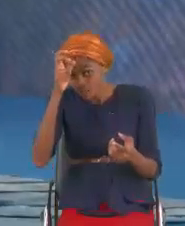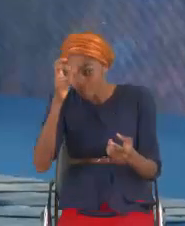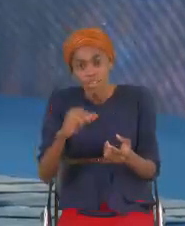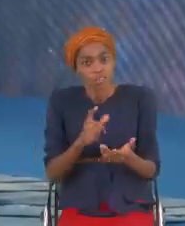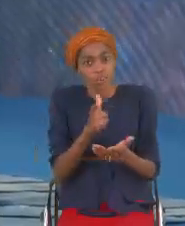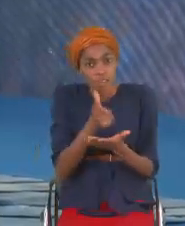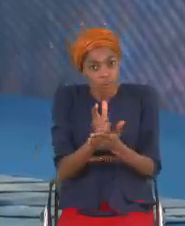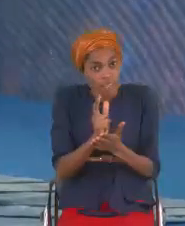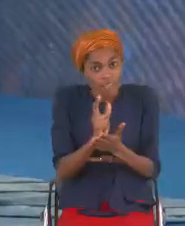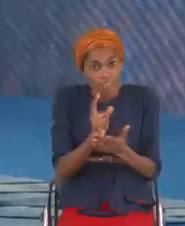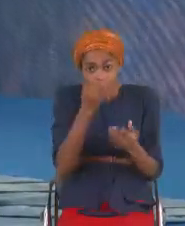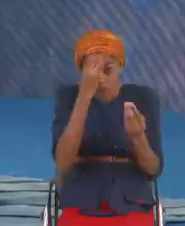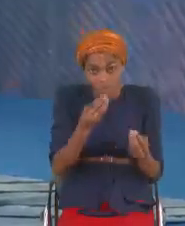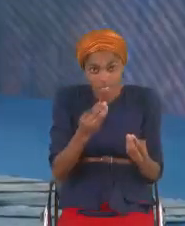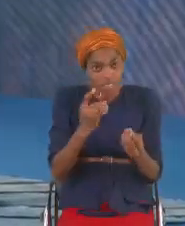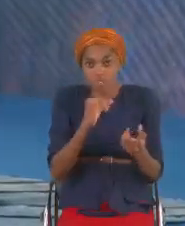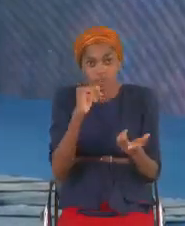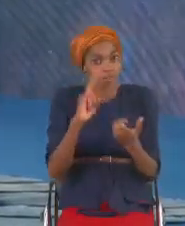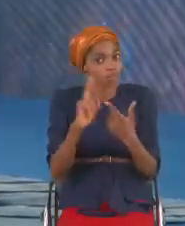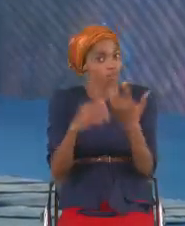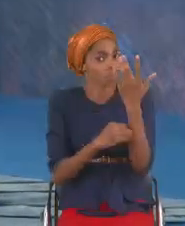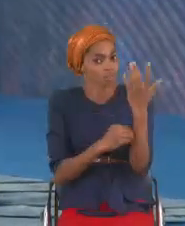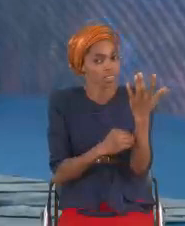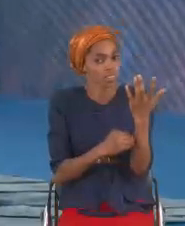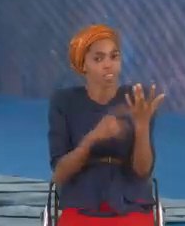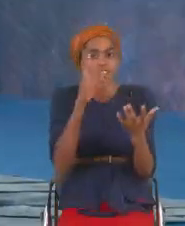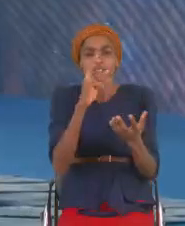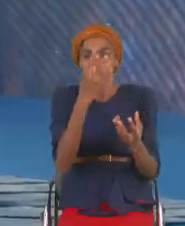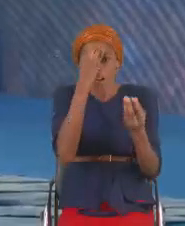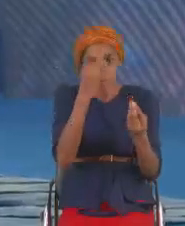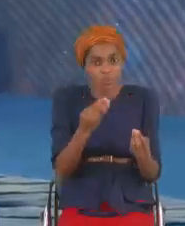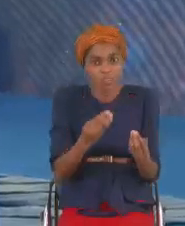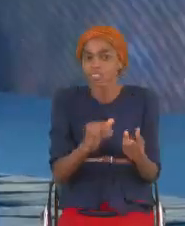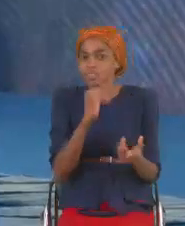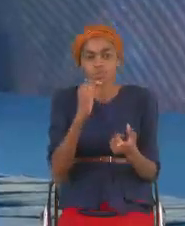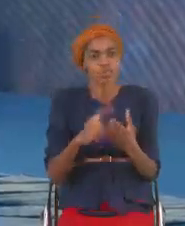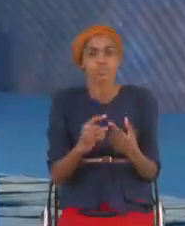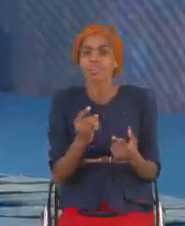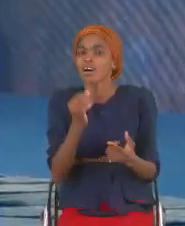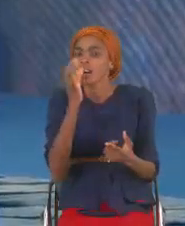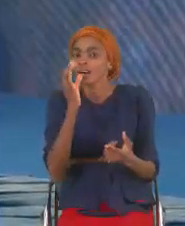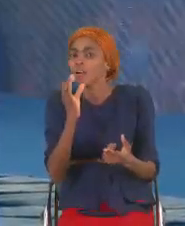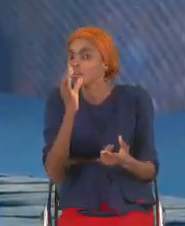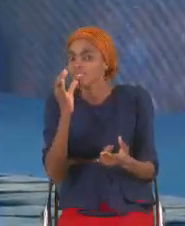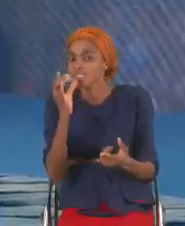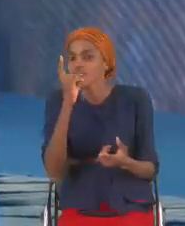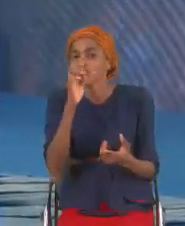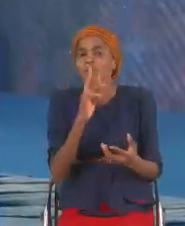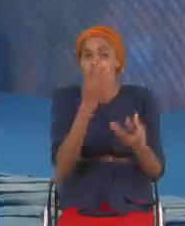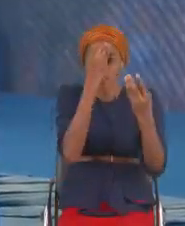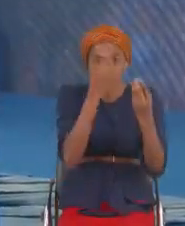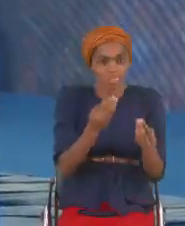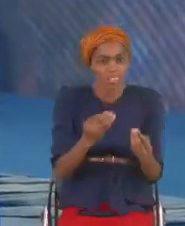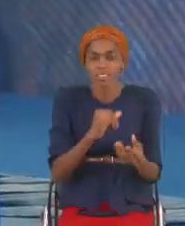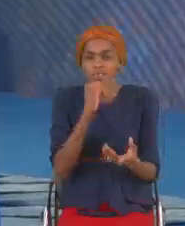flesh. You are loyal no more to a secret cult. You are loyal no more to a